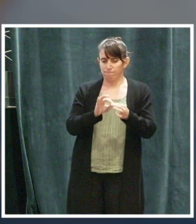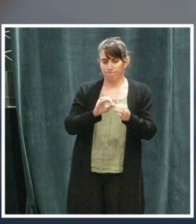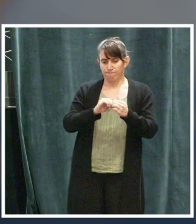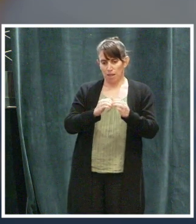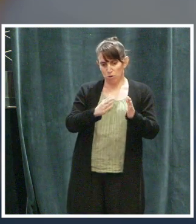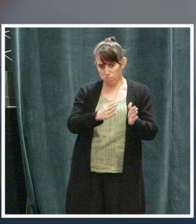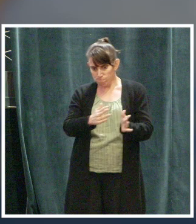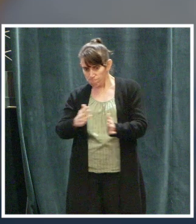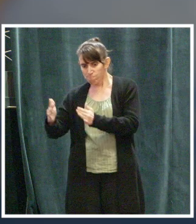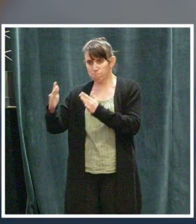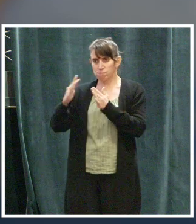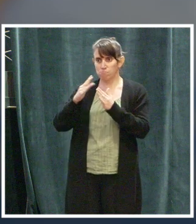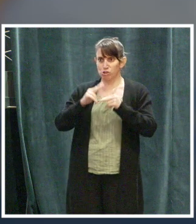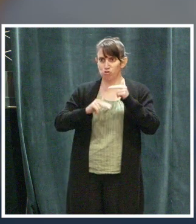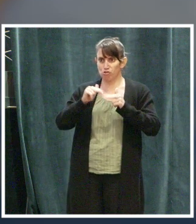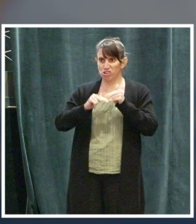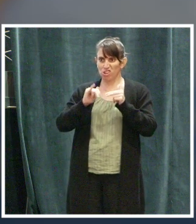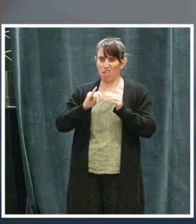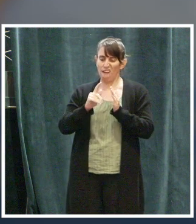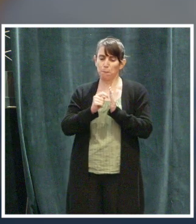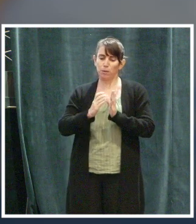and the construction phasing for the project.